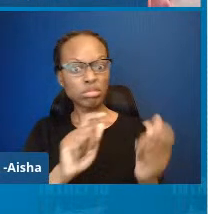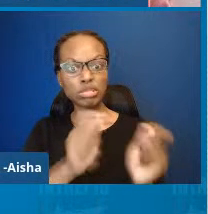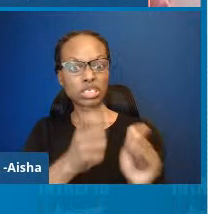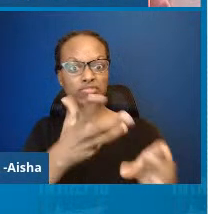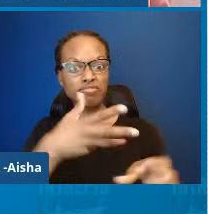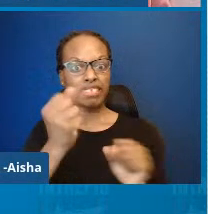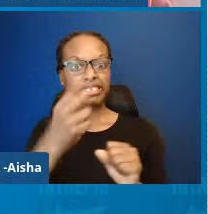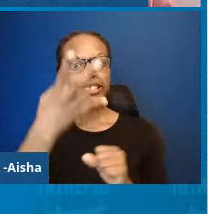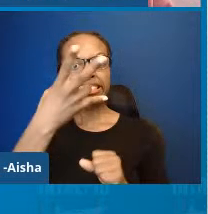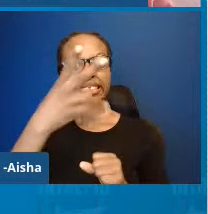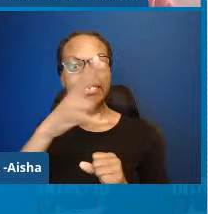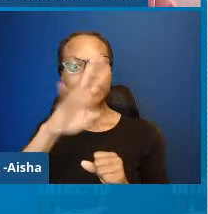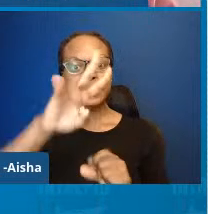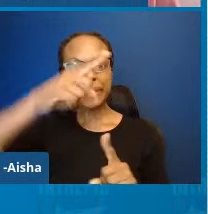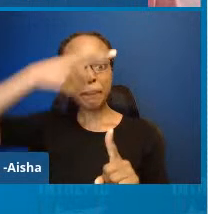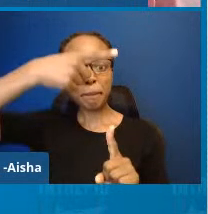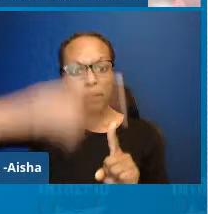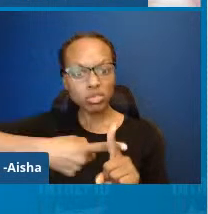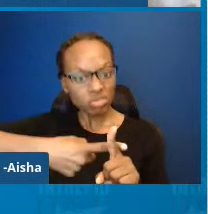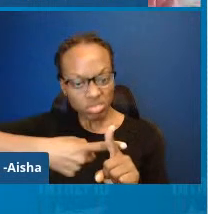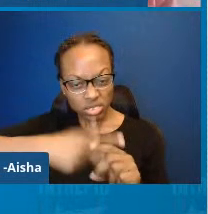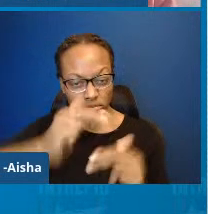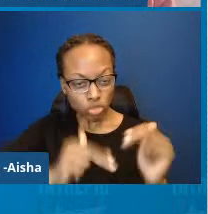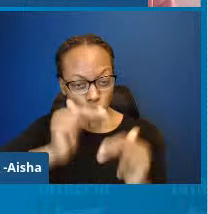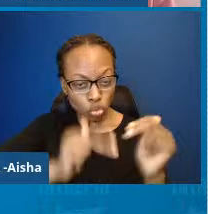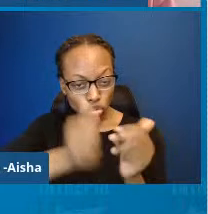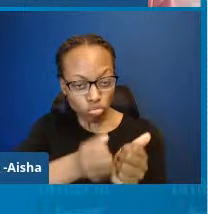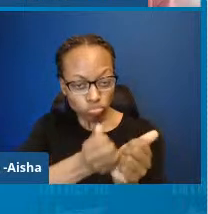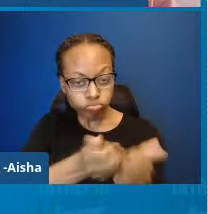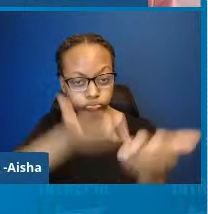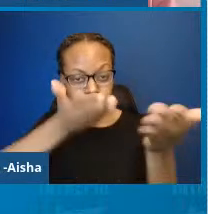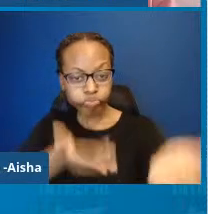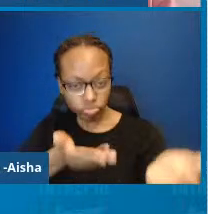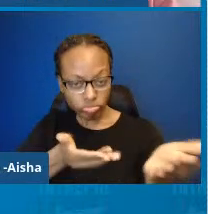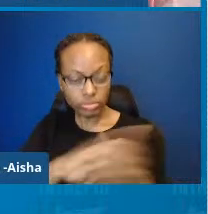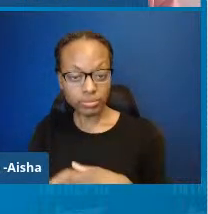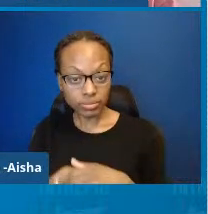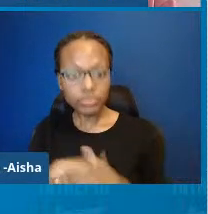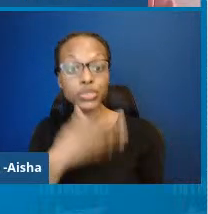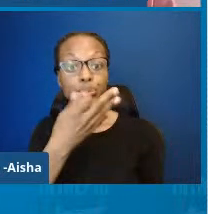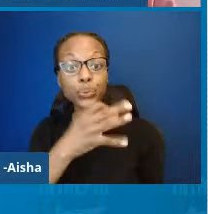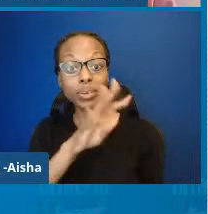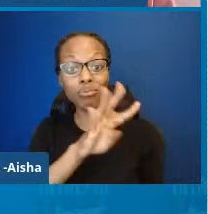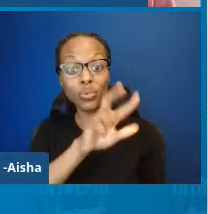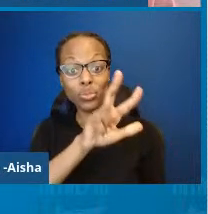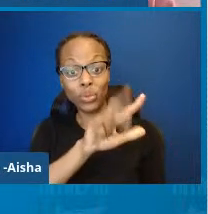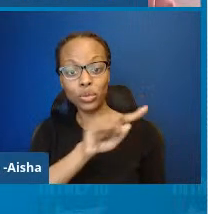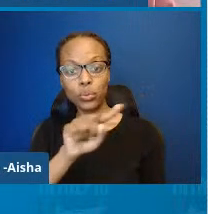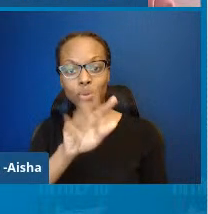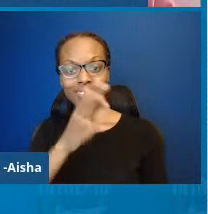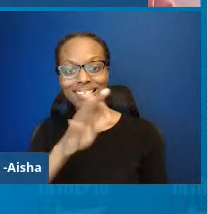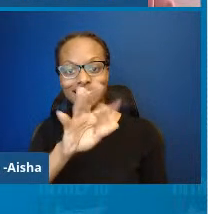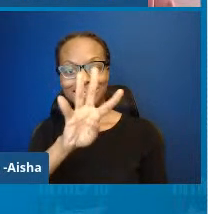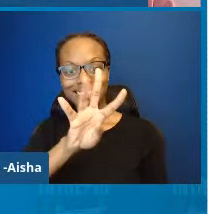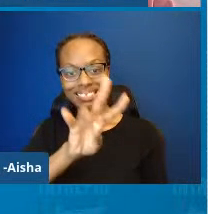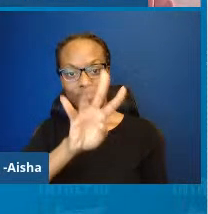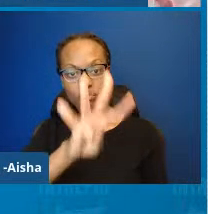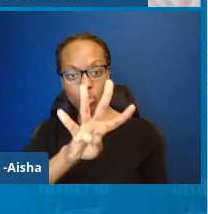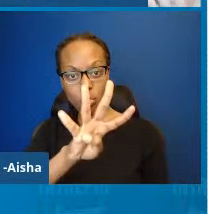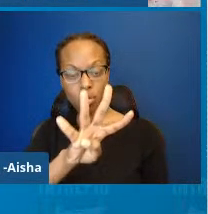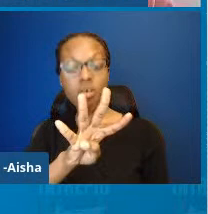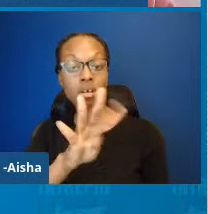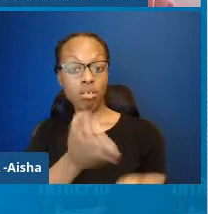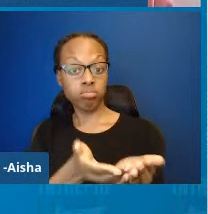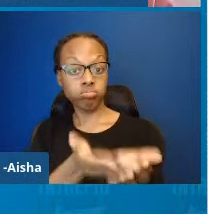That's incredible. So from 1943 rather to 1974, Intrepid served